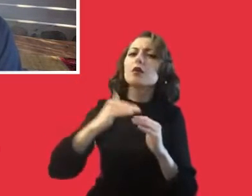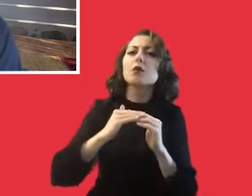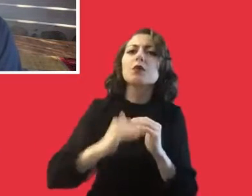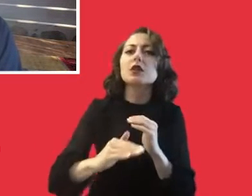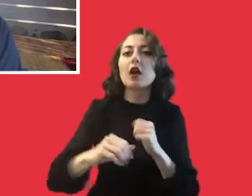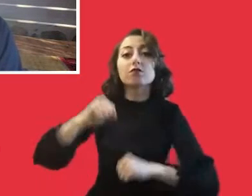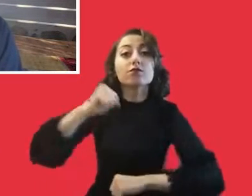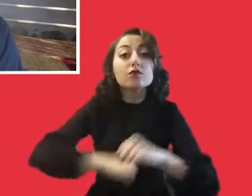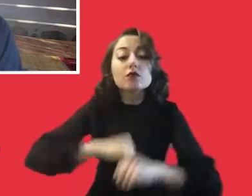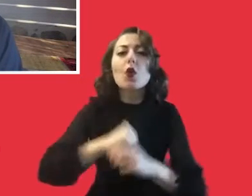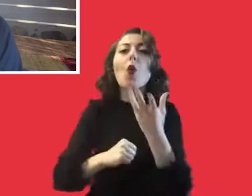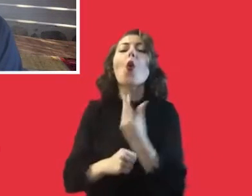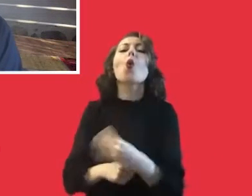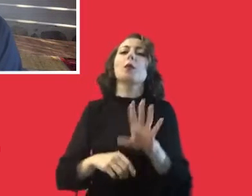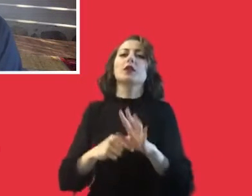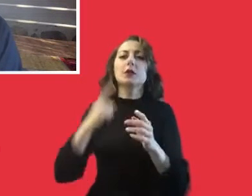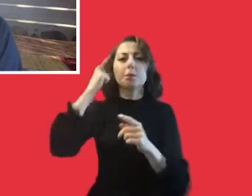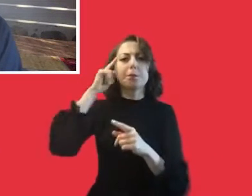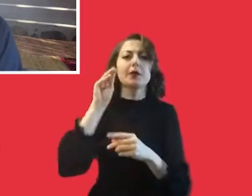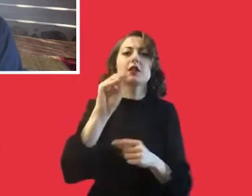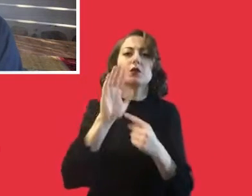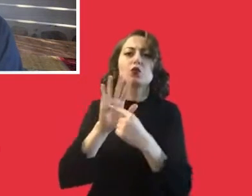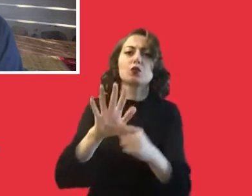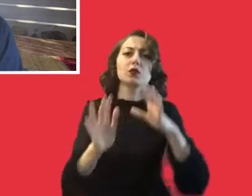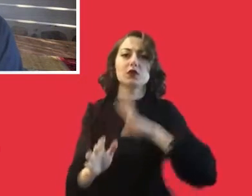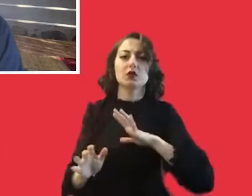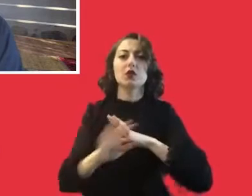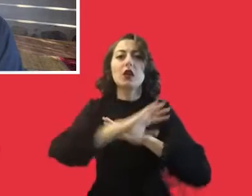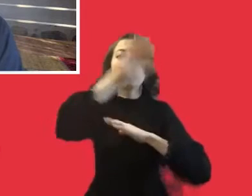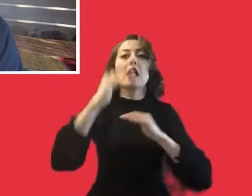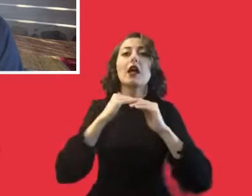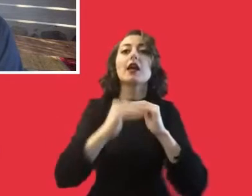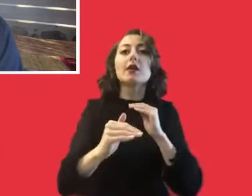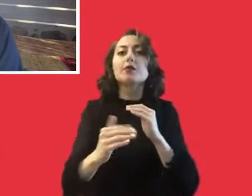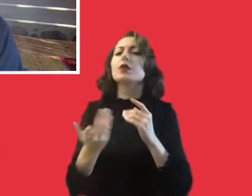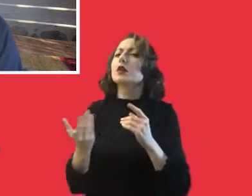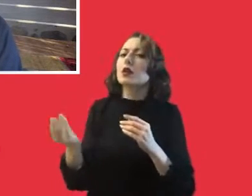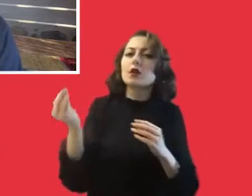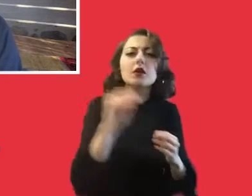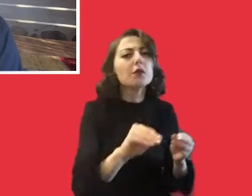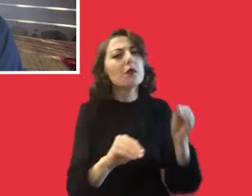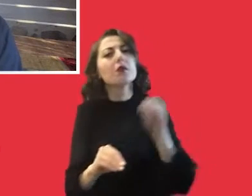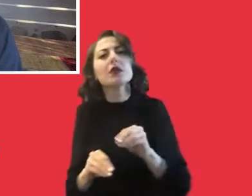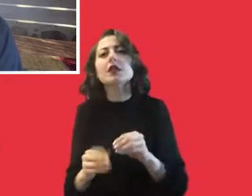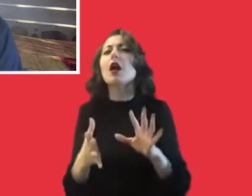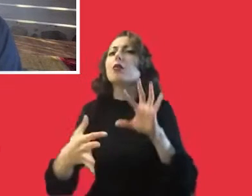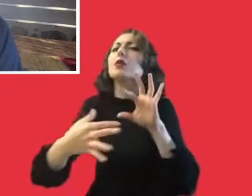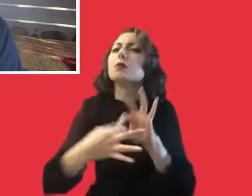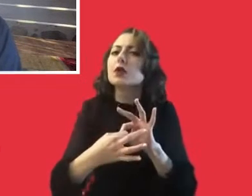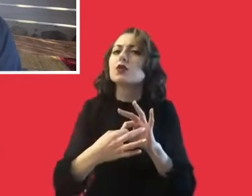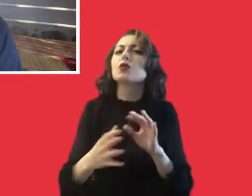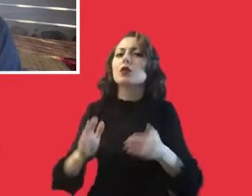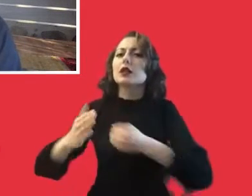to keep this in the picture, but also we're saying that this is not everything, and we want